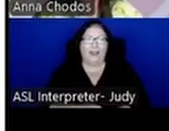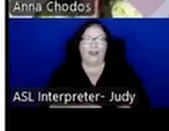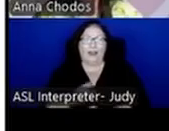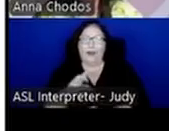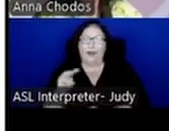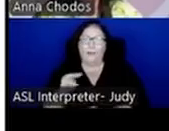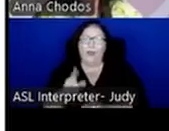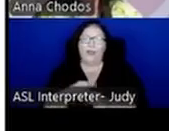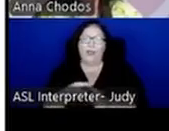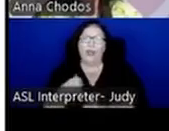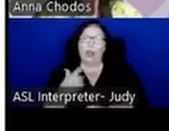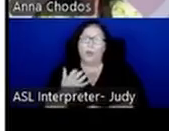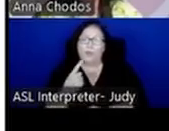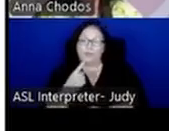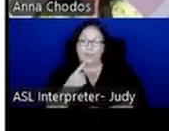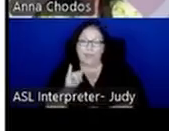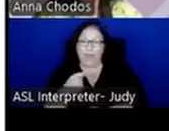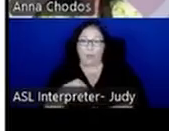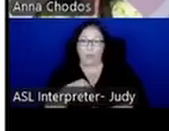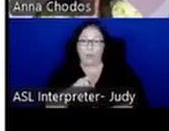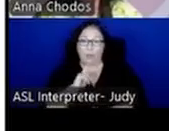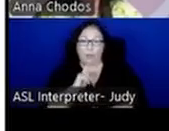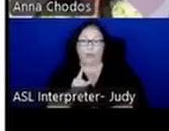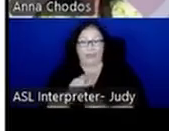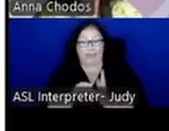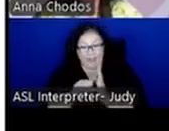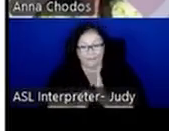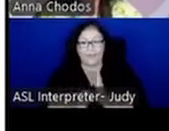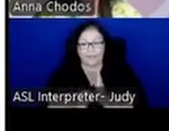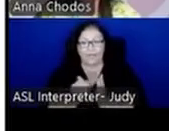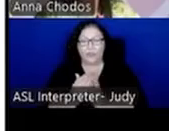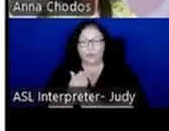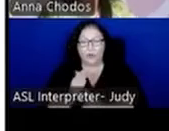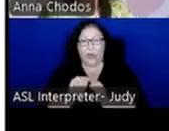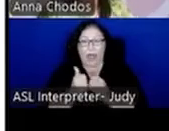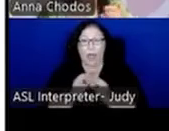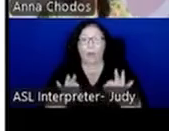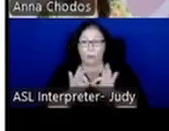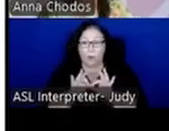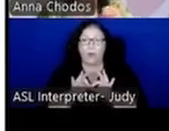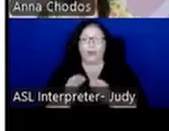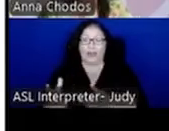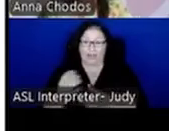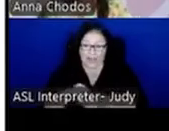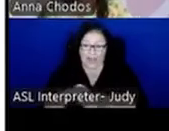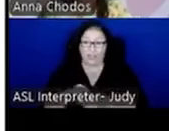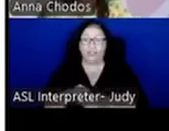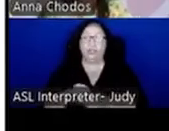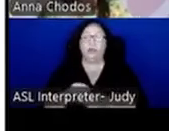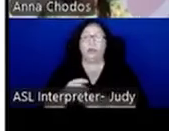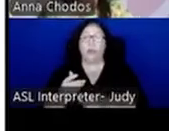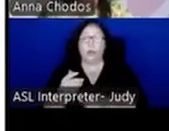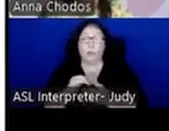that we really emphasize throughout how important engaging, incorporating, partnering with caregivers in care